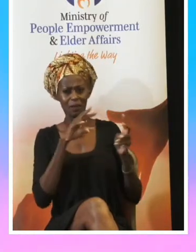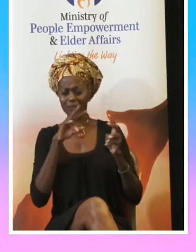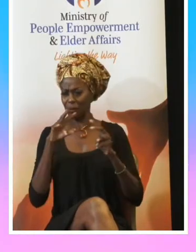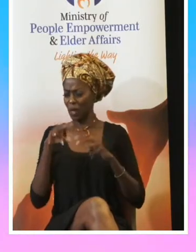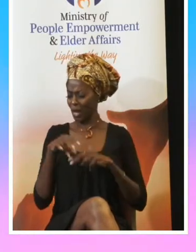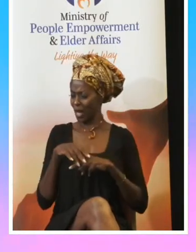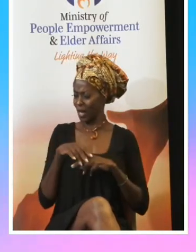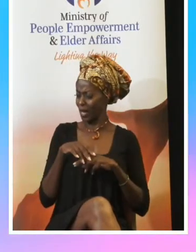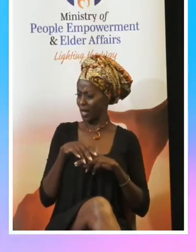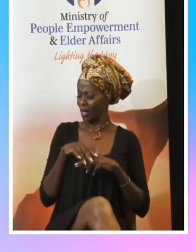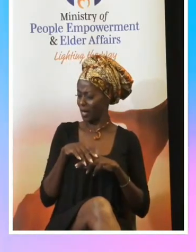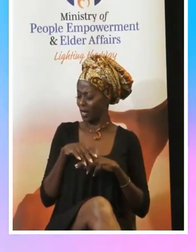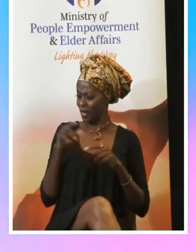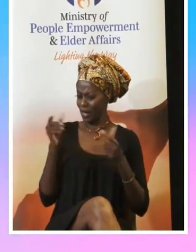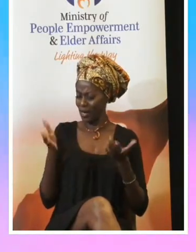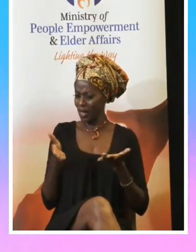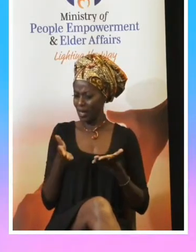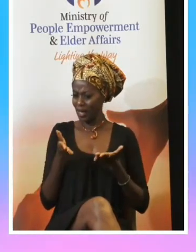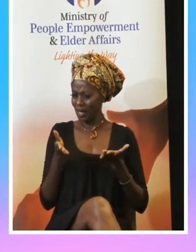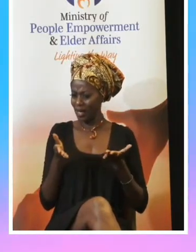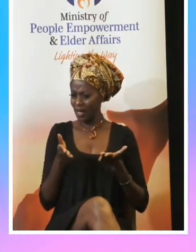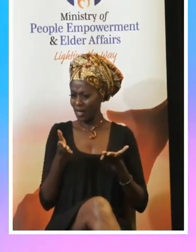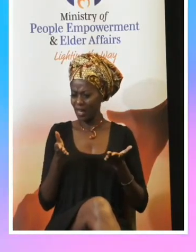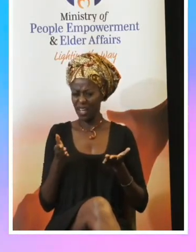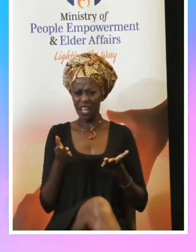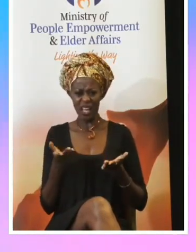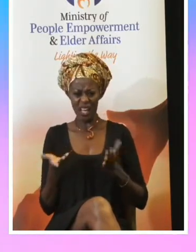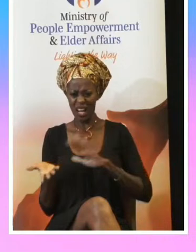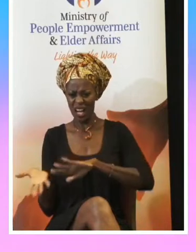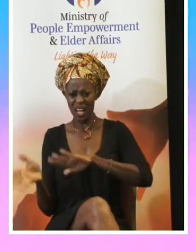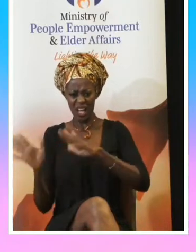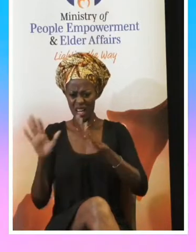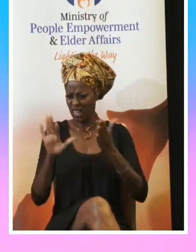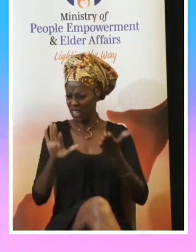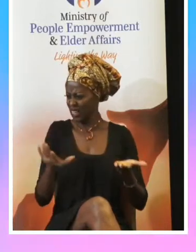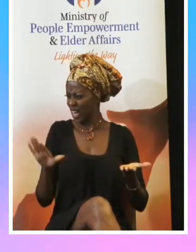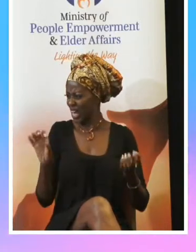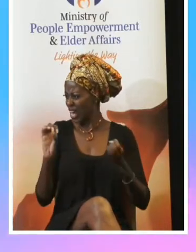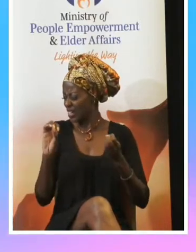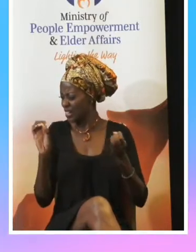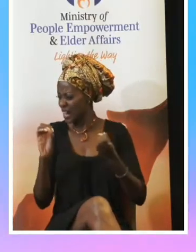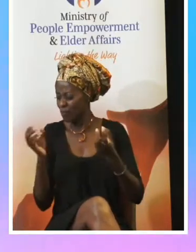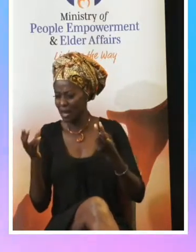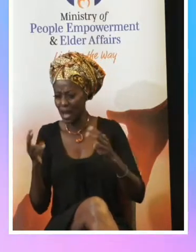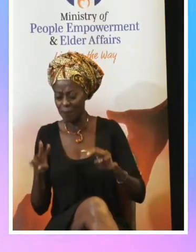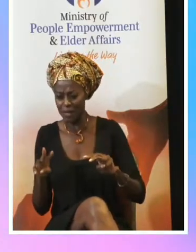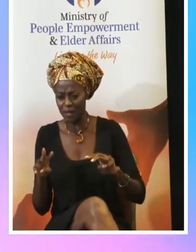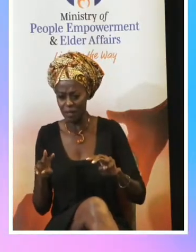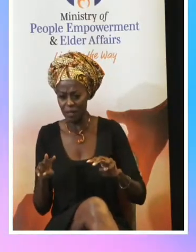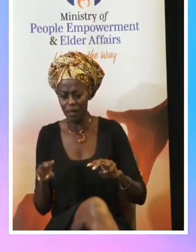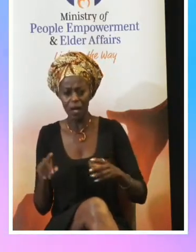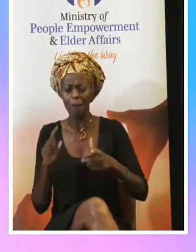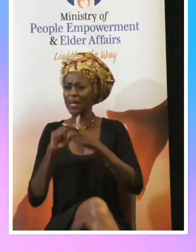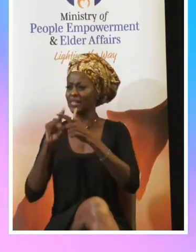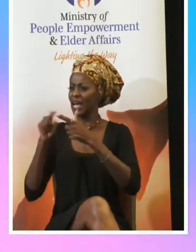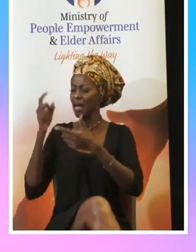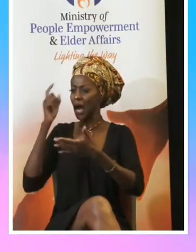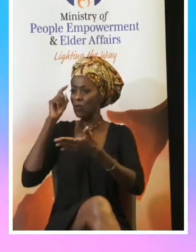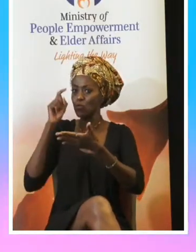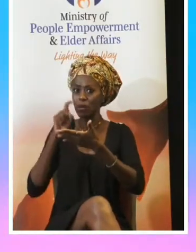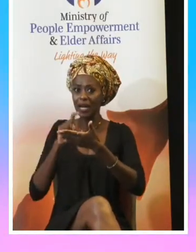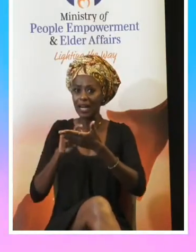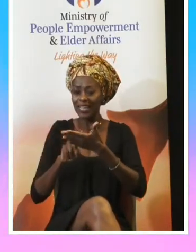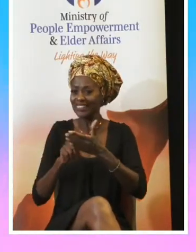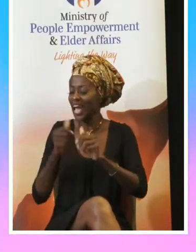I'm accustomed to the department being so dead. But then when I look at the work that we put in on a